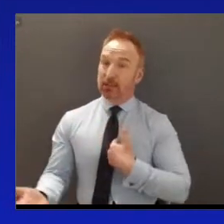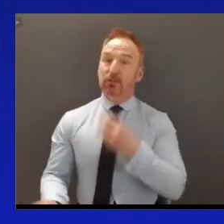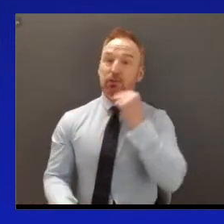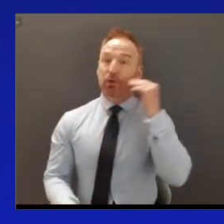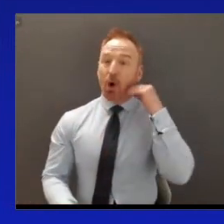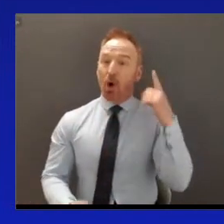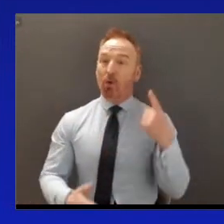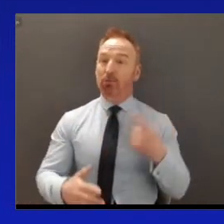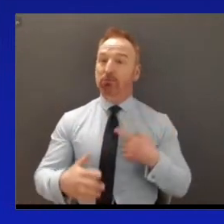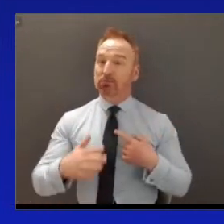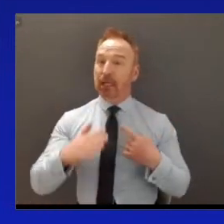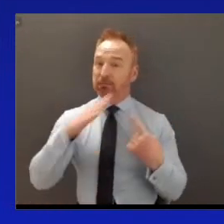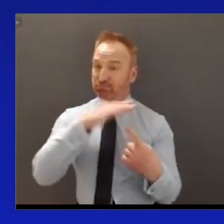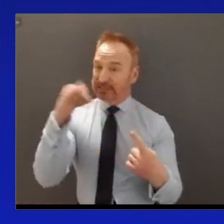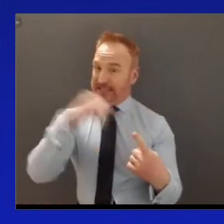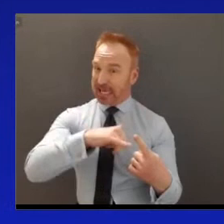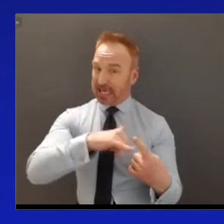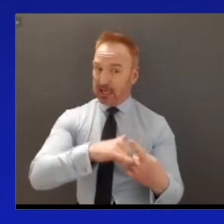travel then?